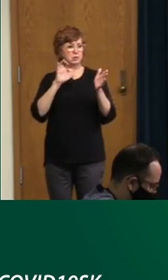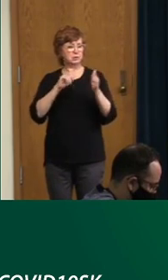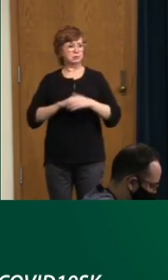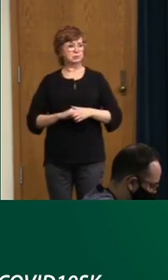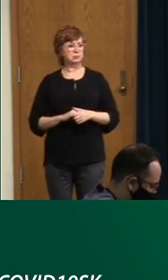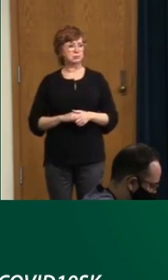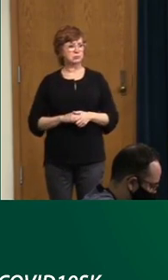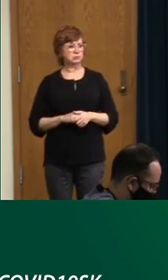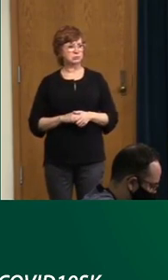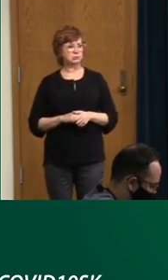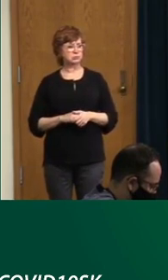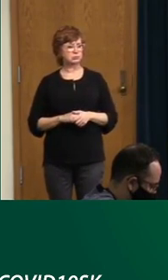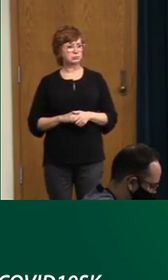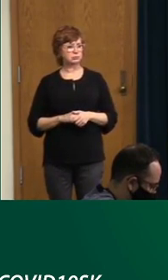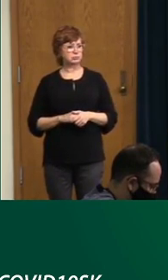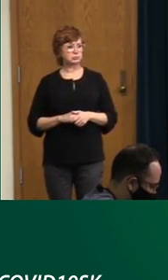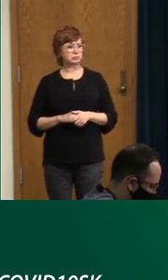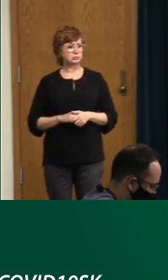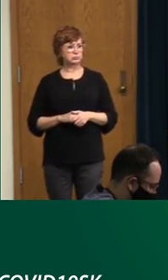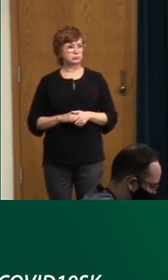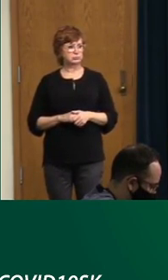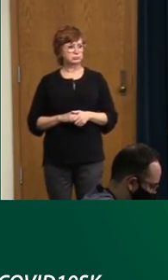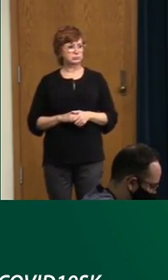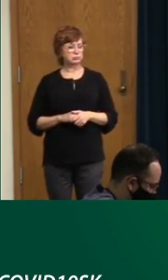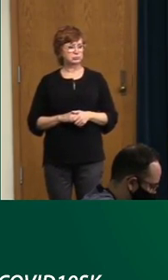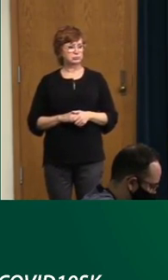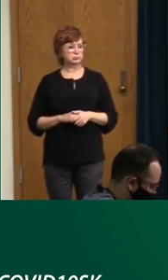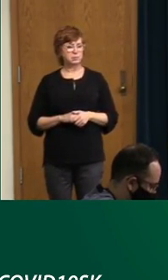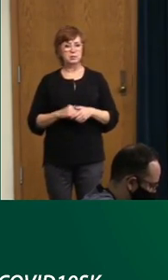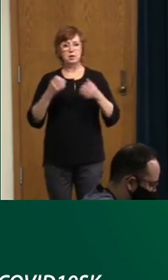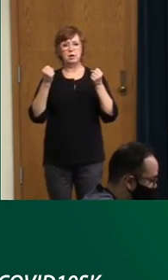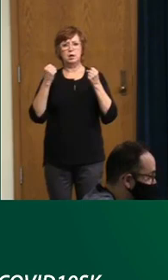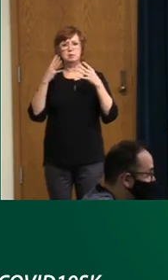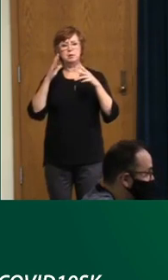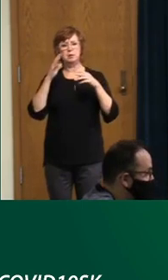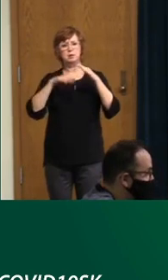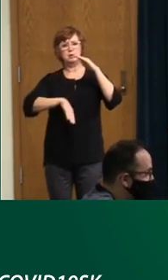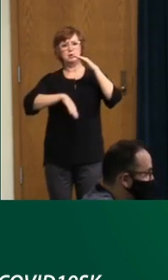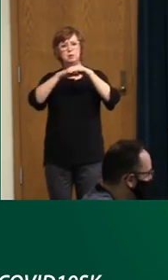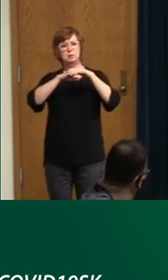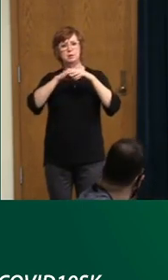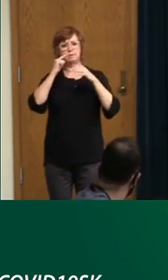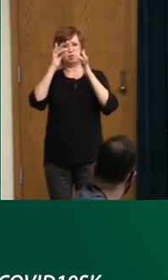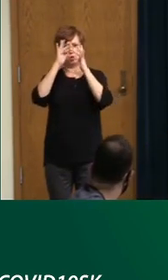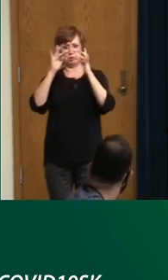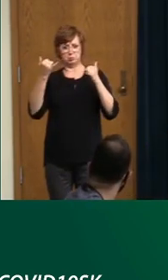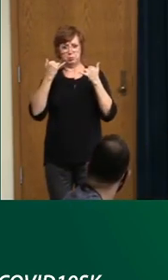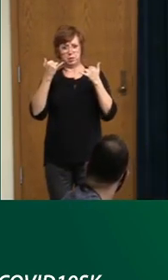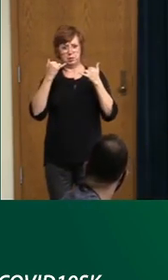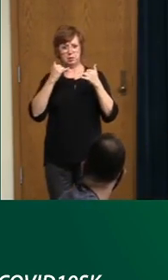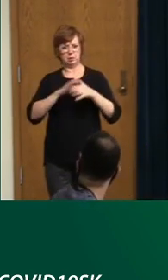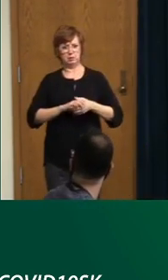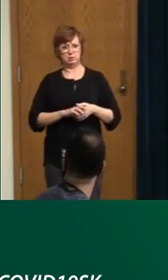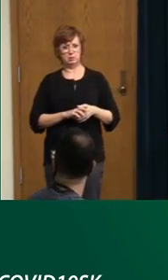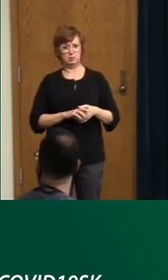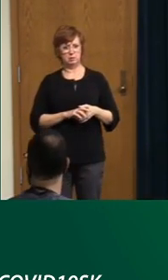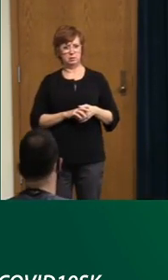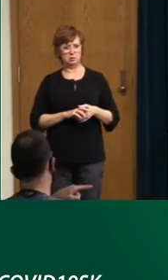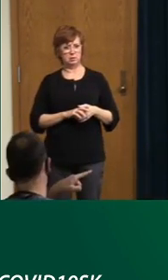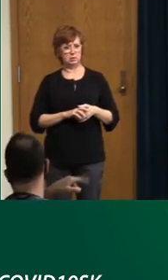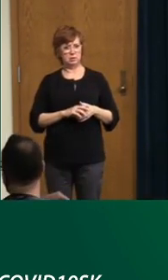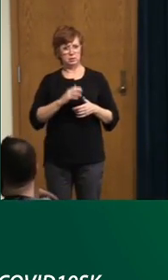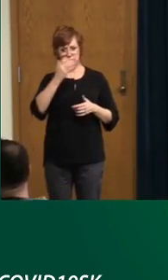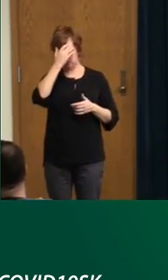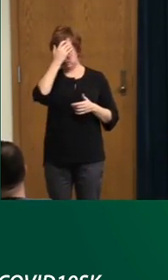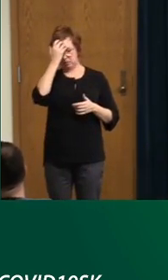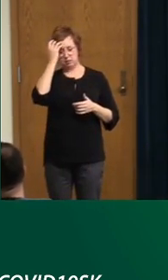current situation with capacity in our hospitals, and with these modeling numbers and what we're seeing over the next couple of weeks,